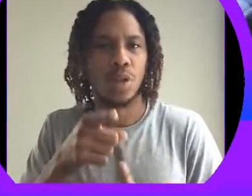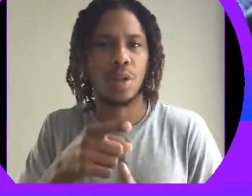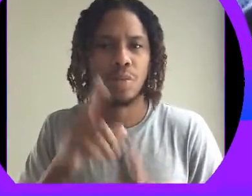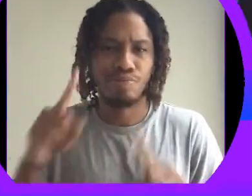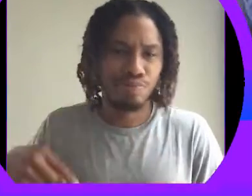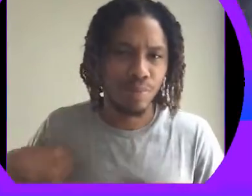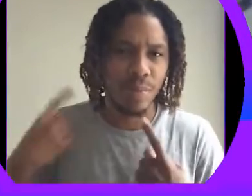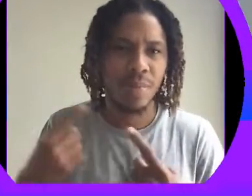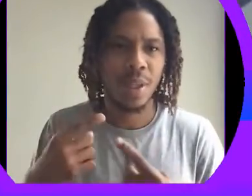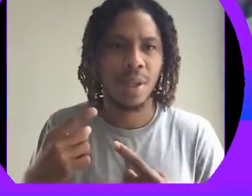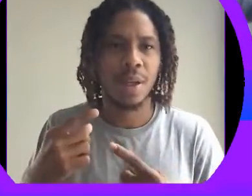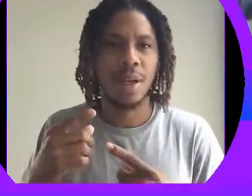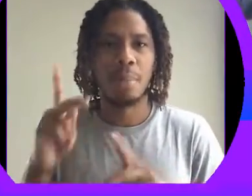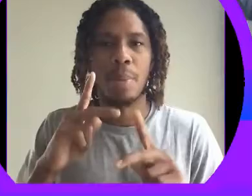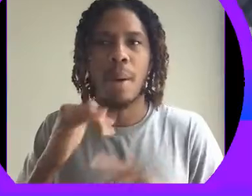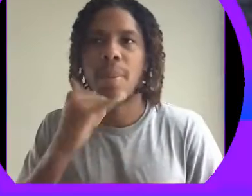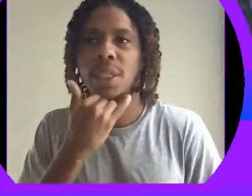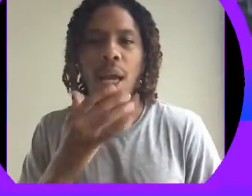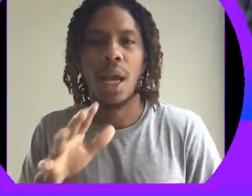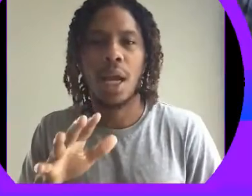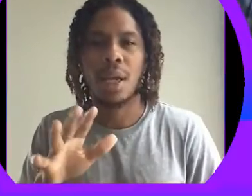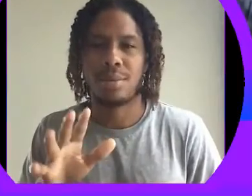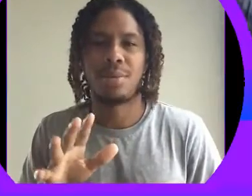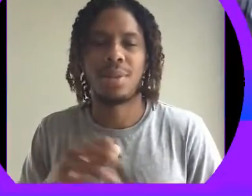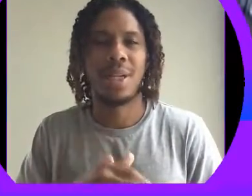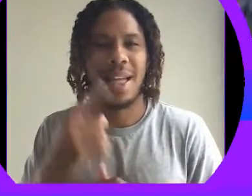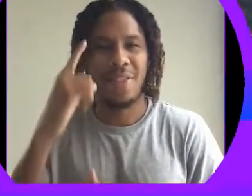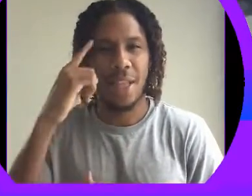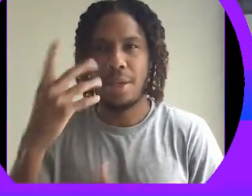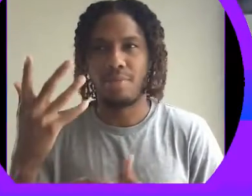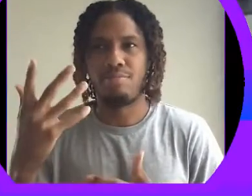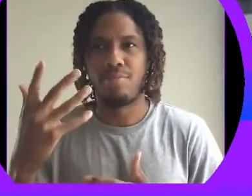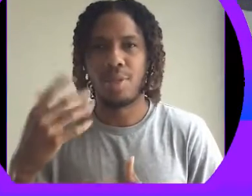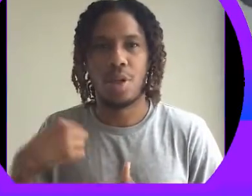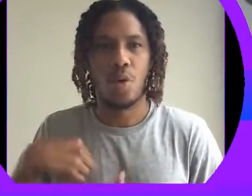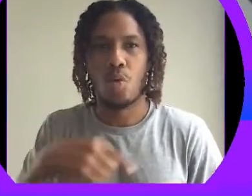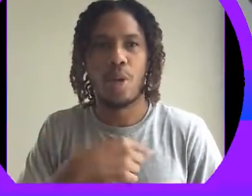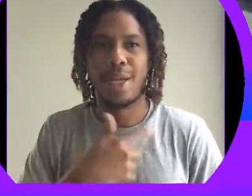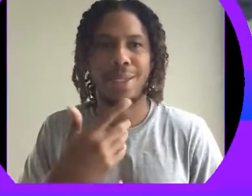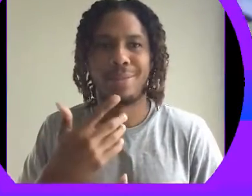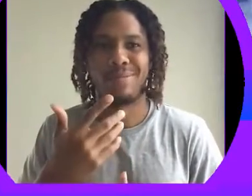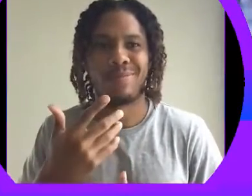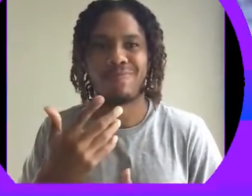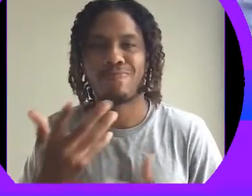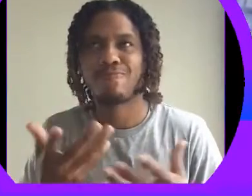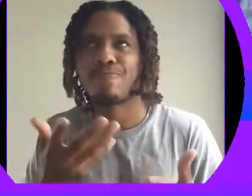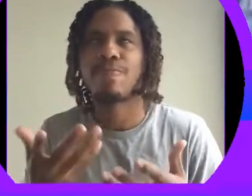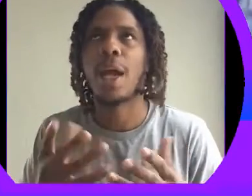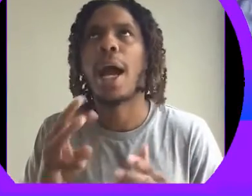along, and that's something in autism people mistake. That they think that we can't